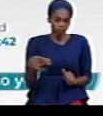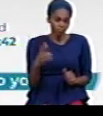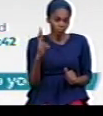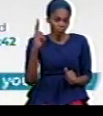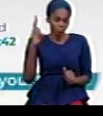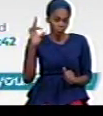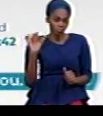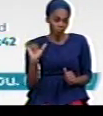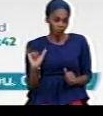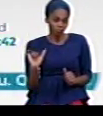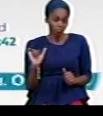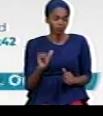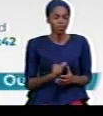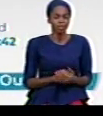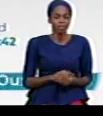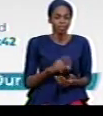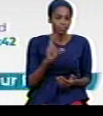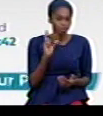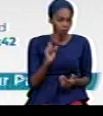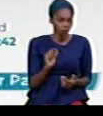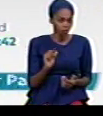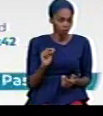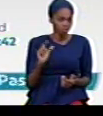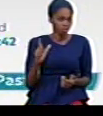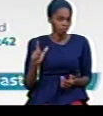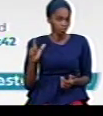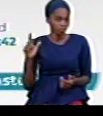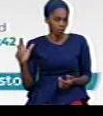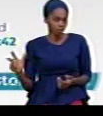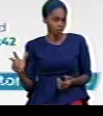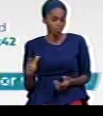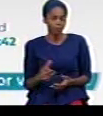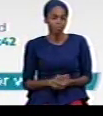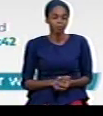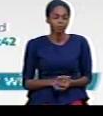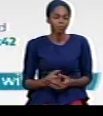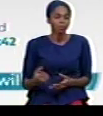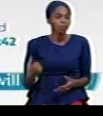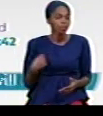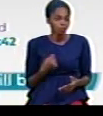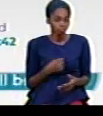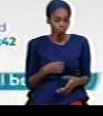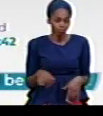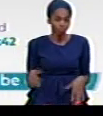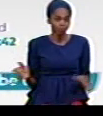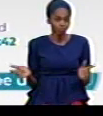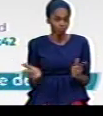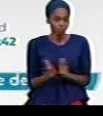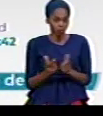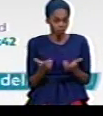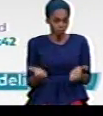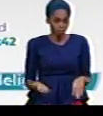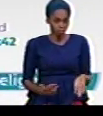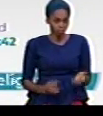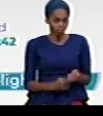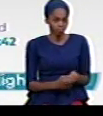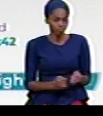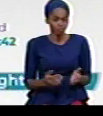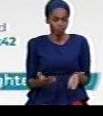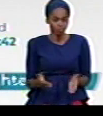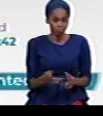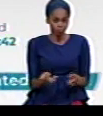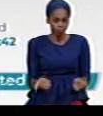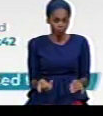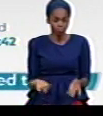2023. For here, we are meeting here also at the Alpha location. Other